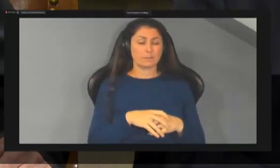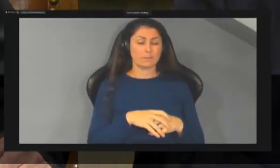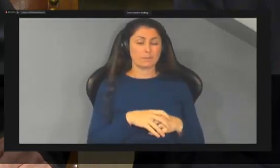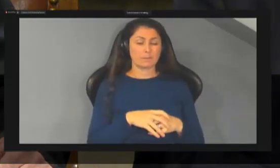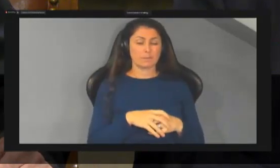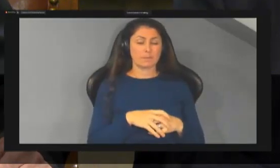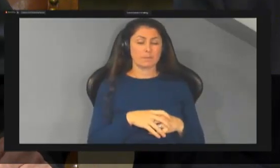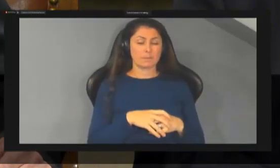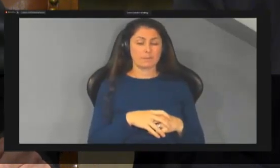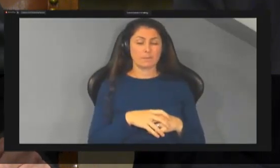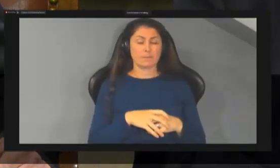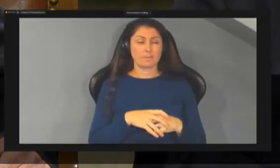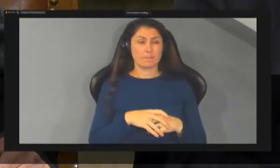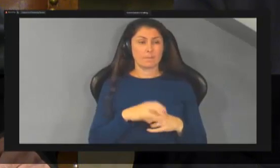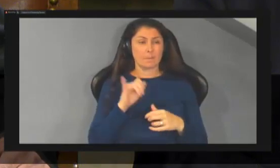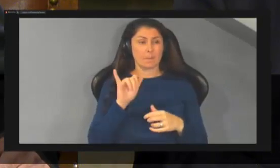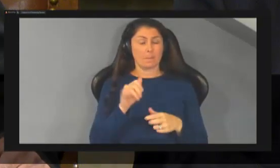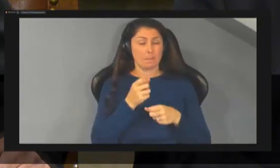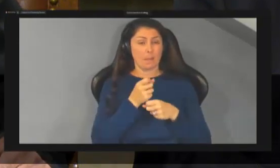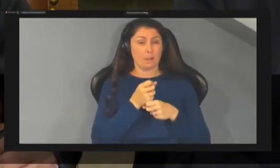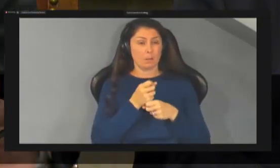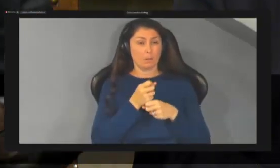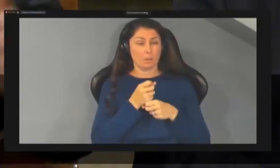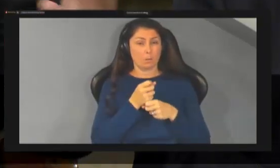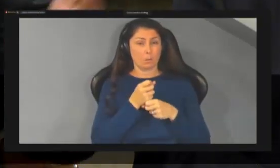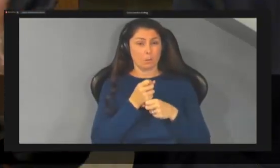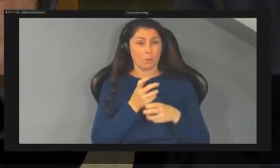And it caused quite a,